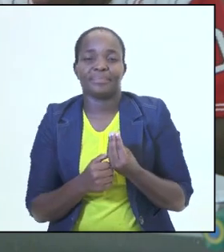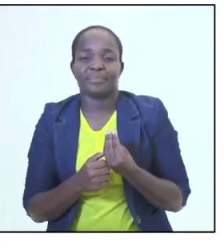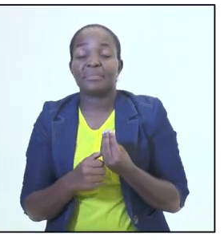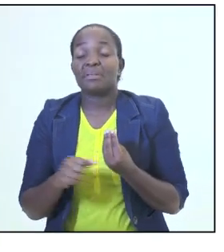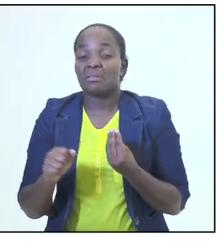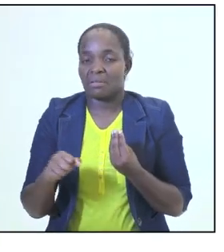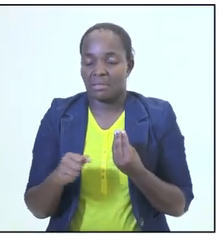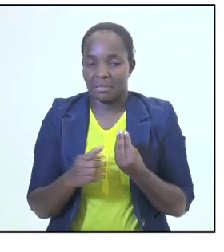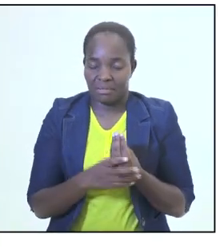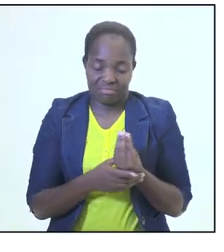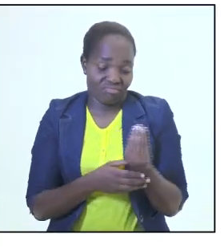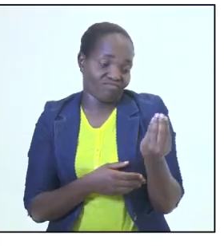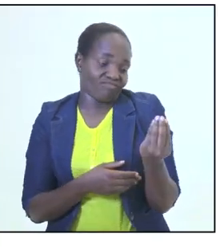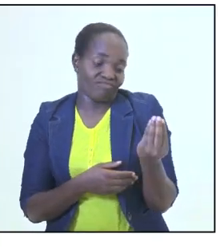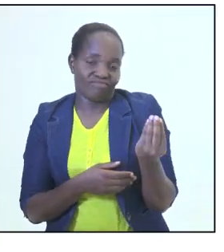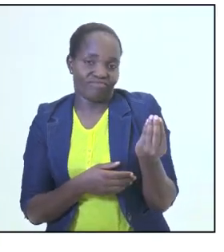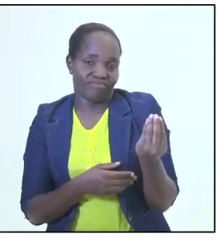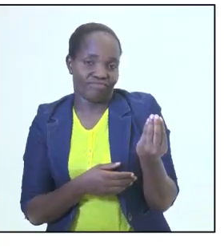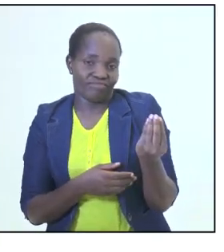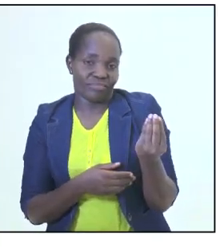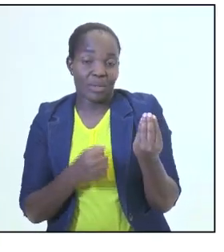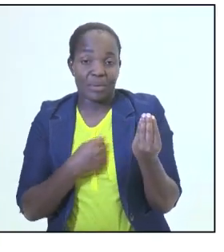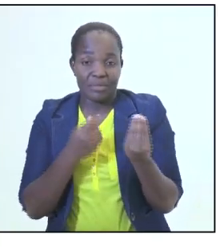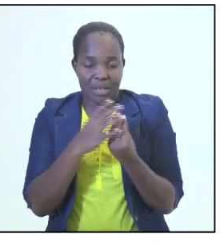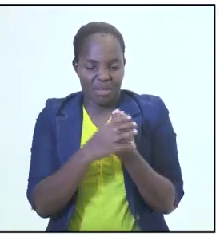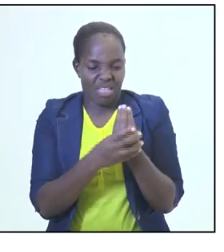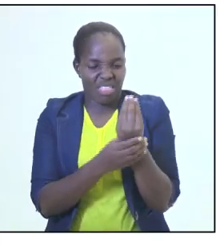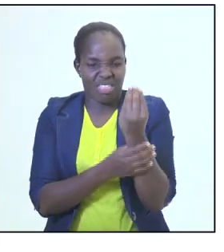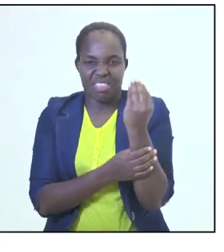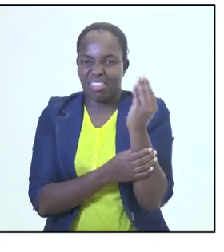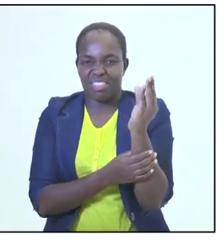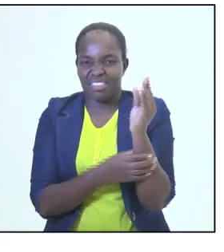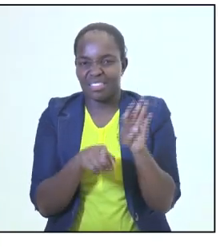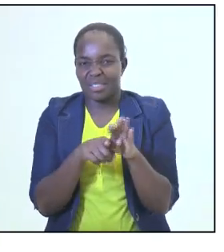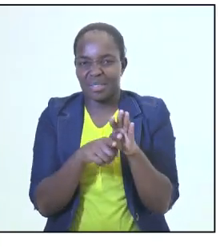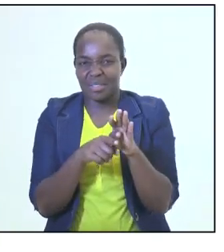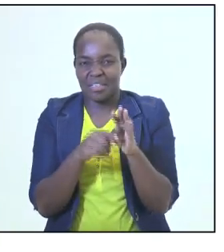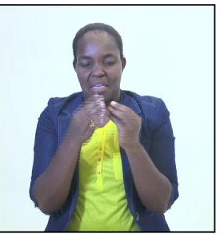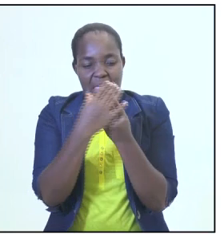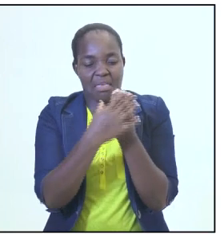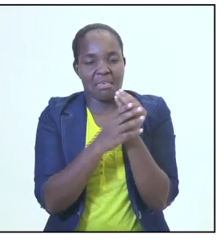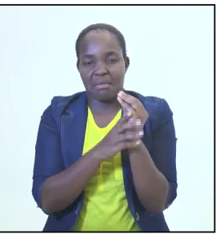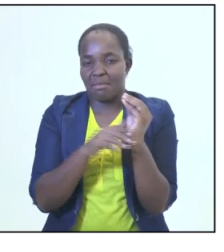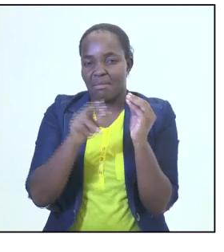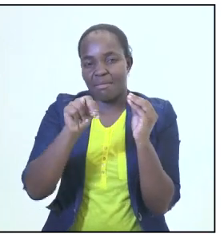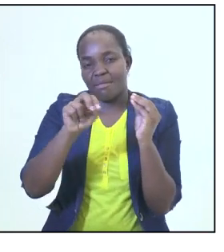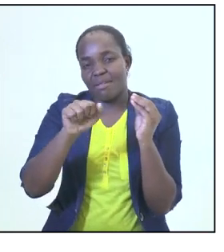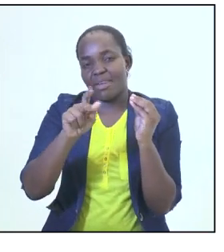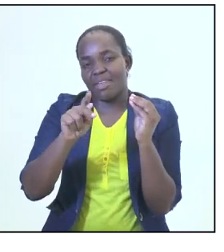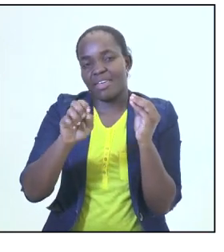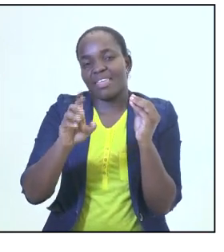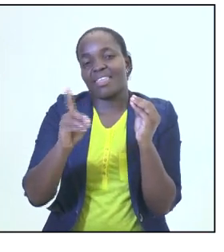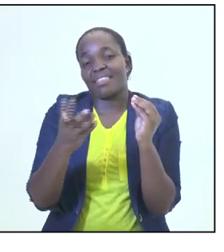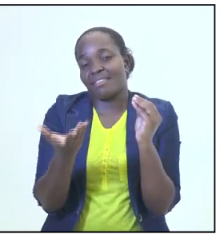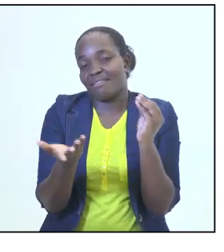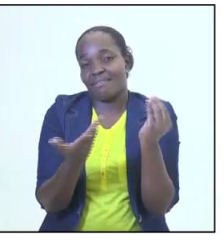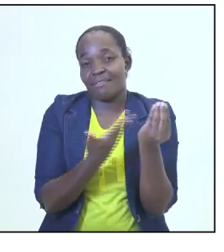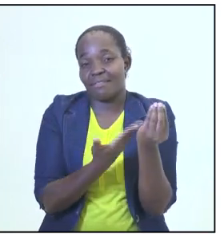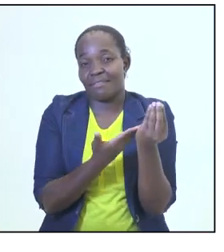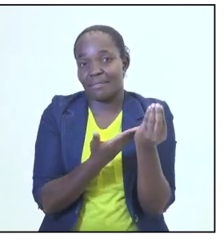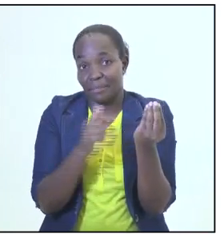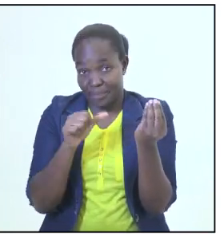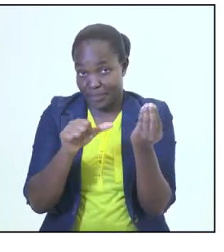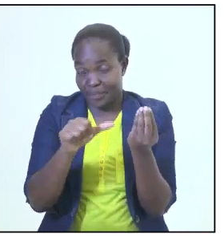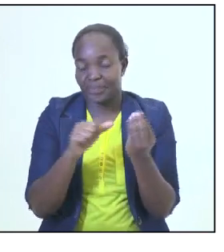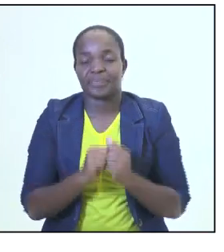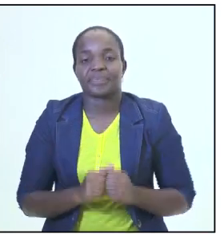Yes, I guess so. Our flowers look now a bit naked without their colorful clothes on. Let's